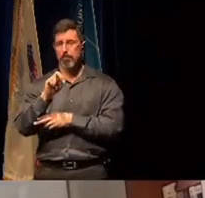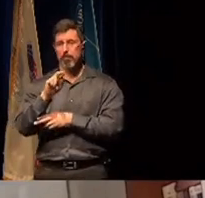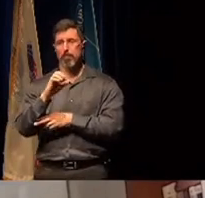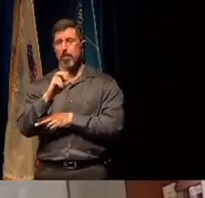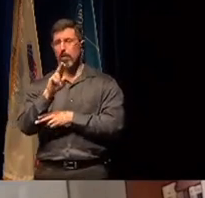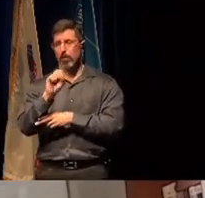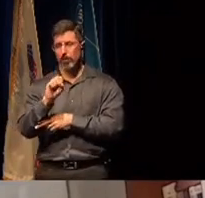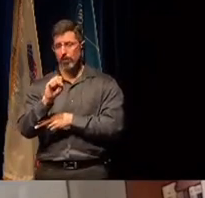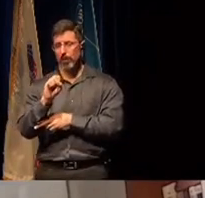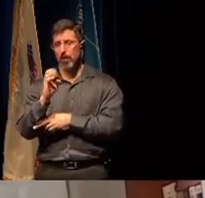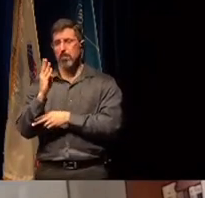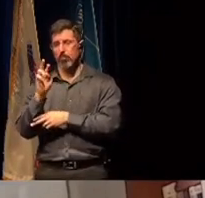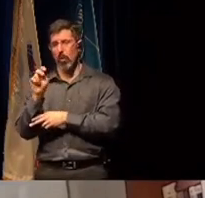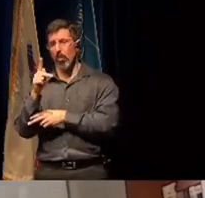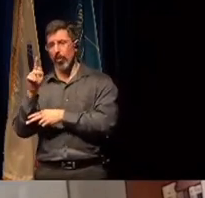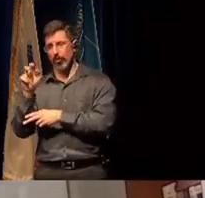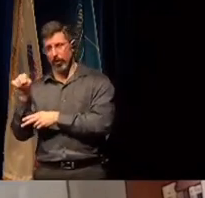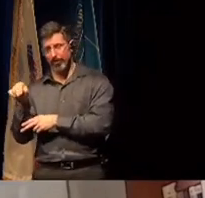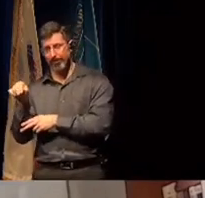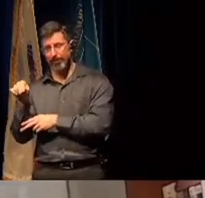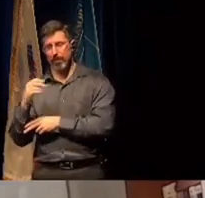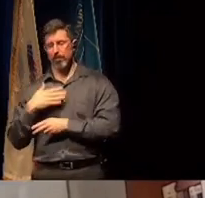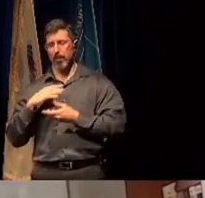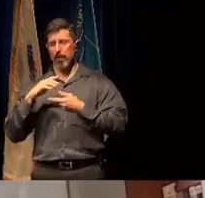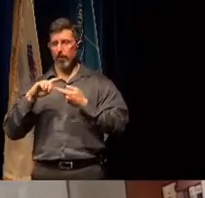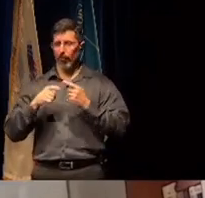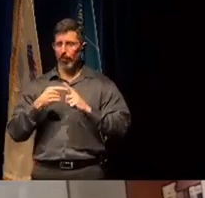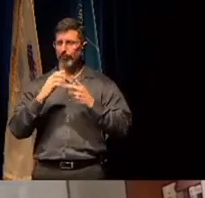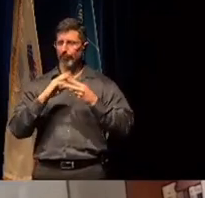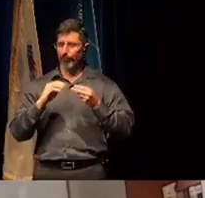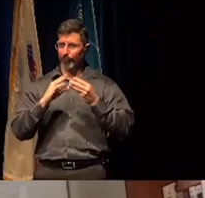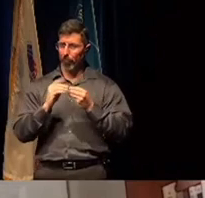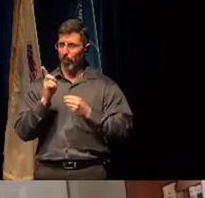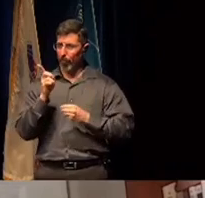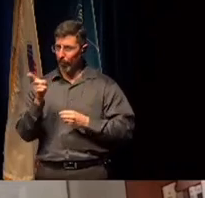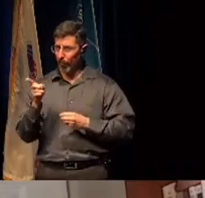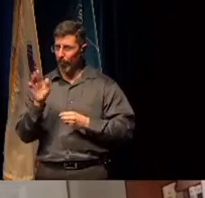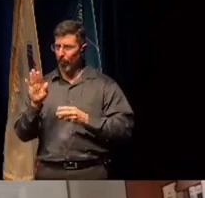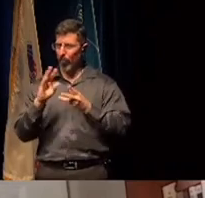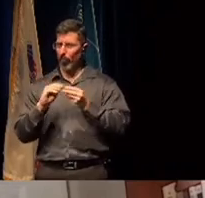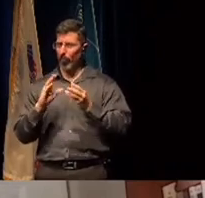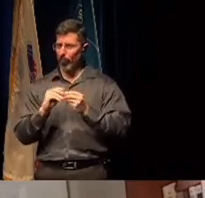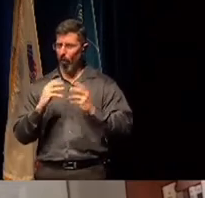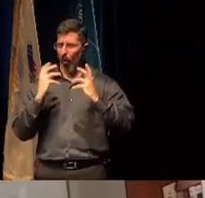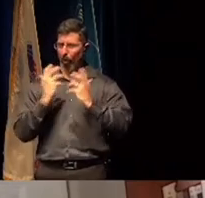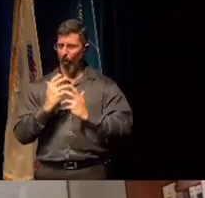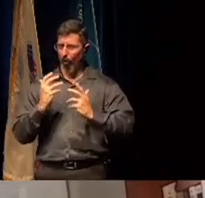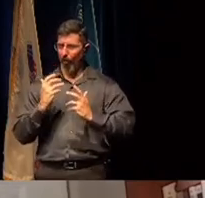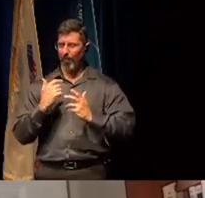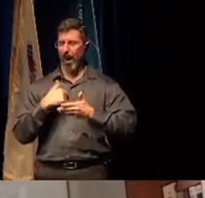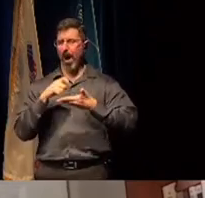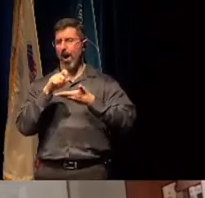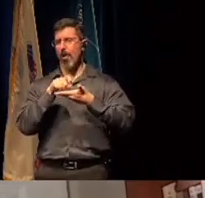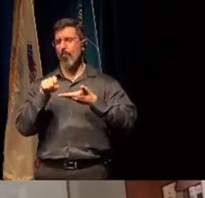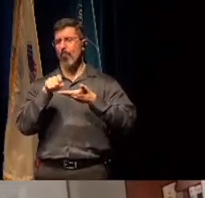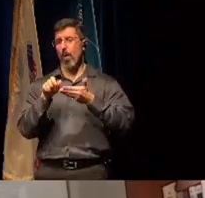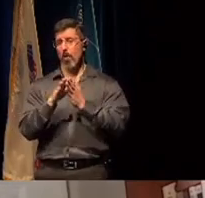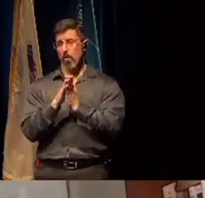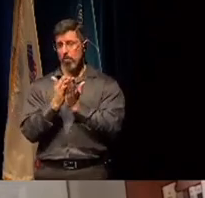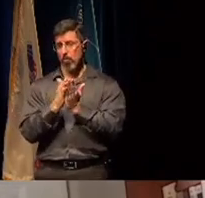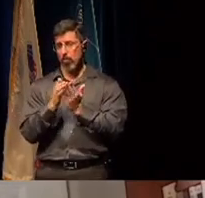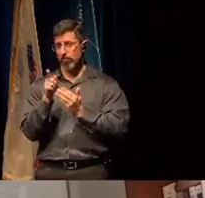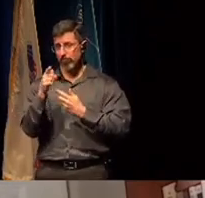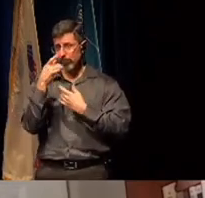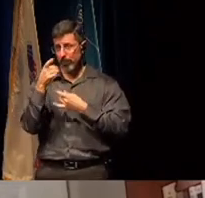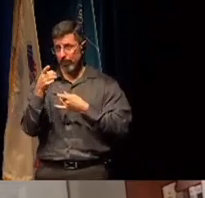your story. It's absolutely incredible. I write books for a living, and I wonder if you'd like to explore the possibility of doing